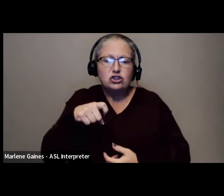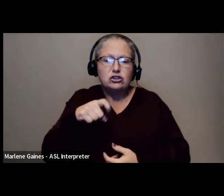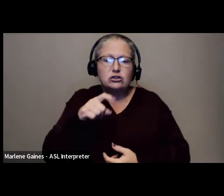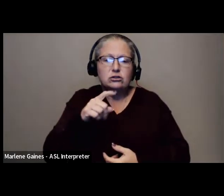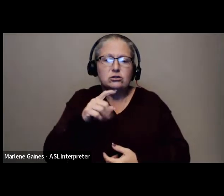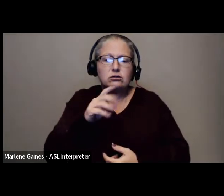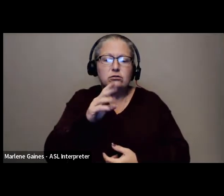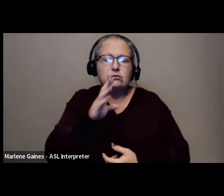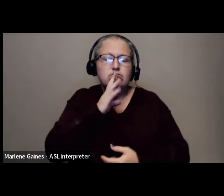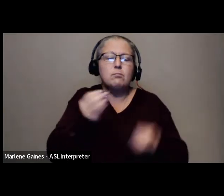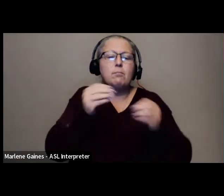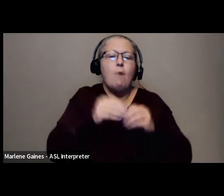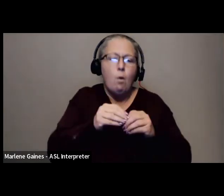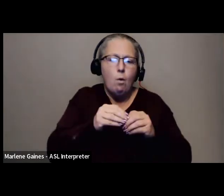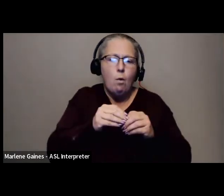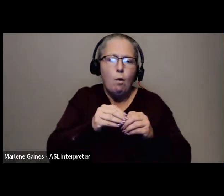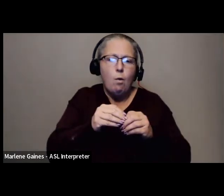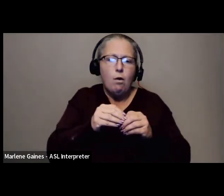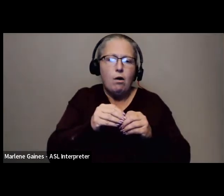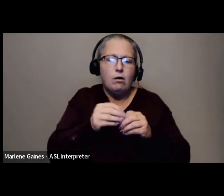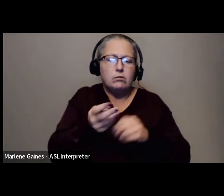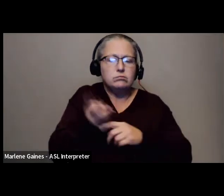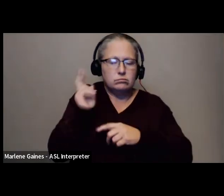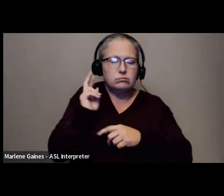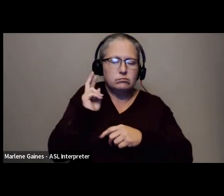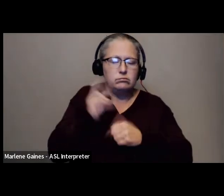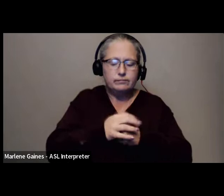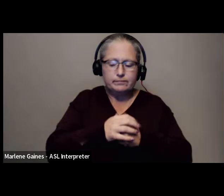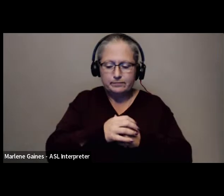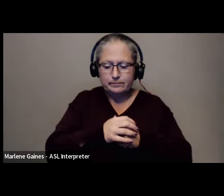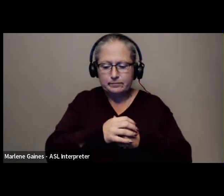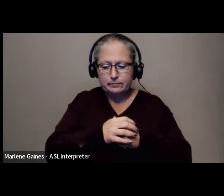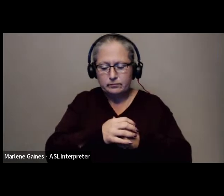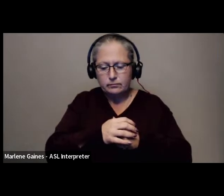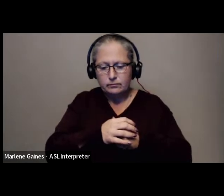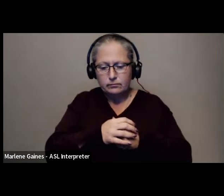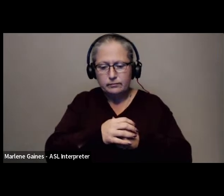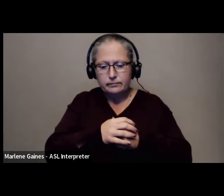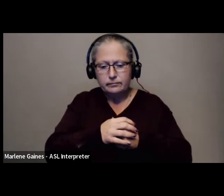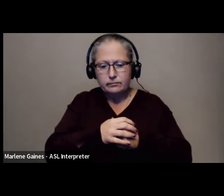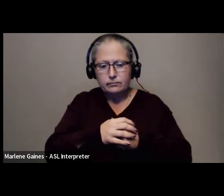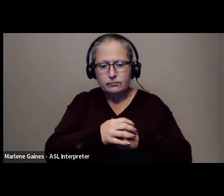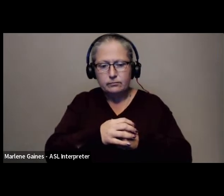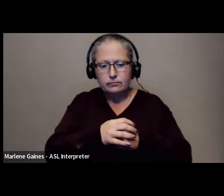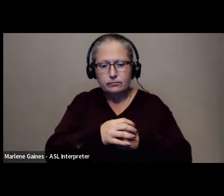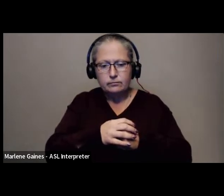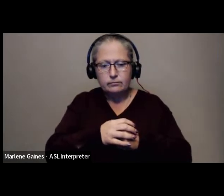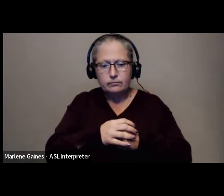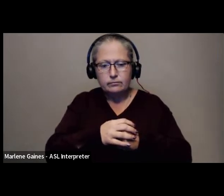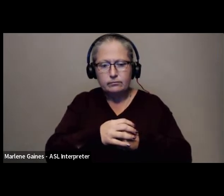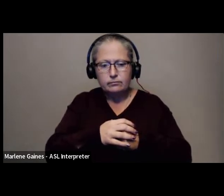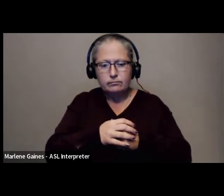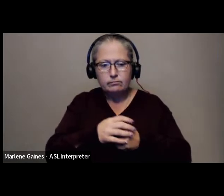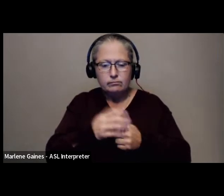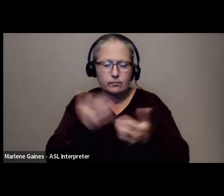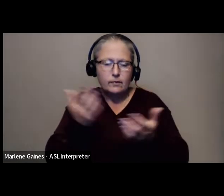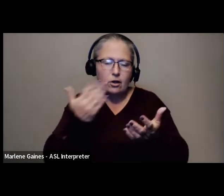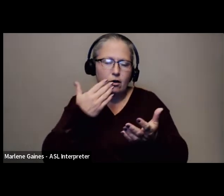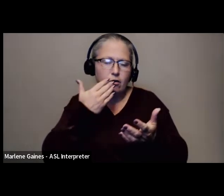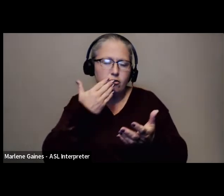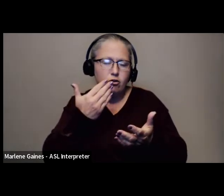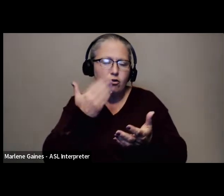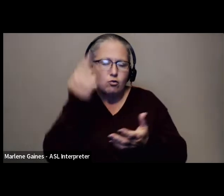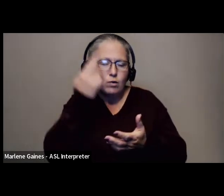than I did that night, and for reasons that are valid, but